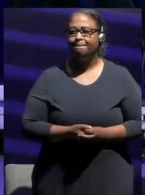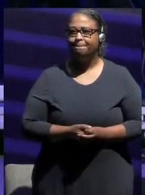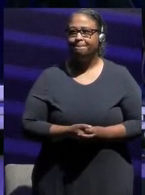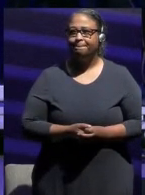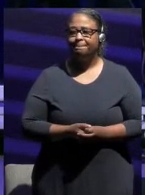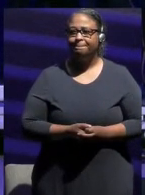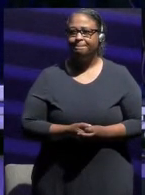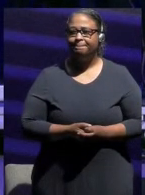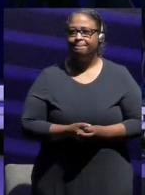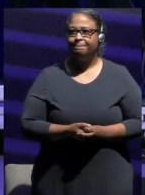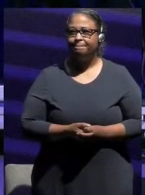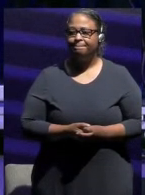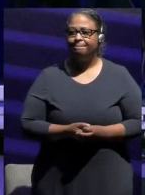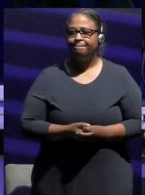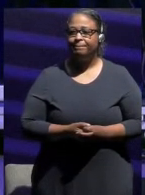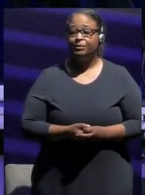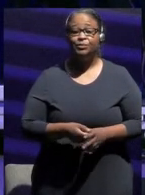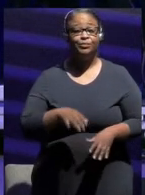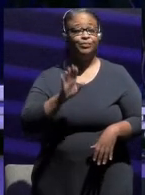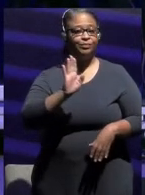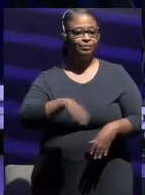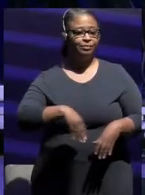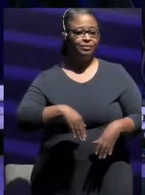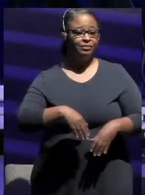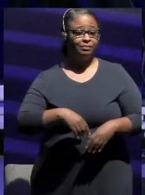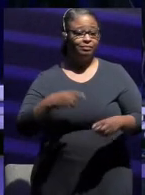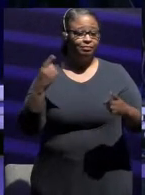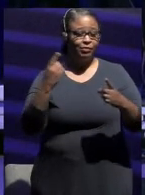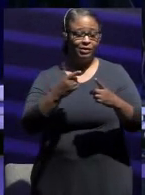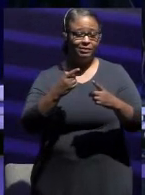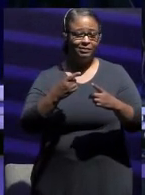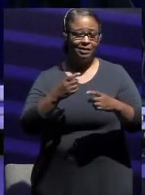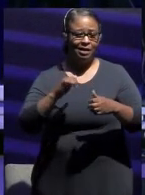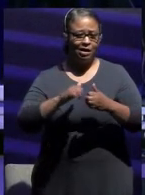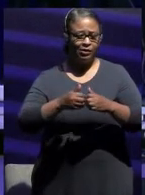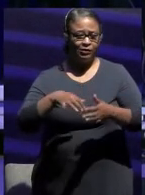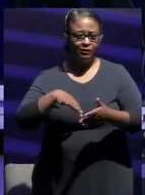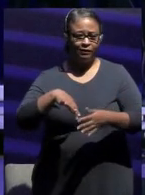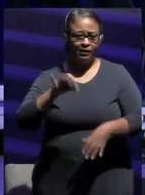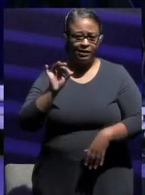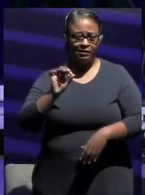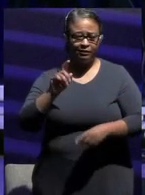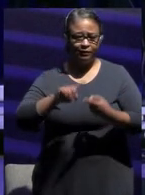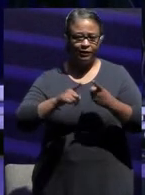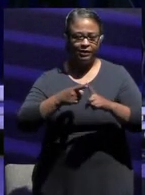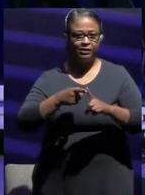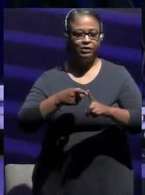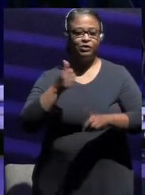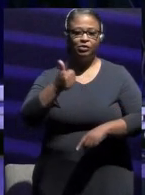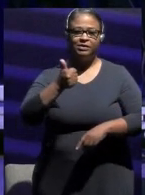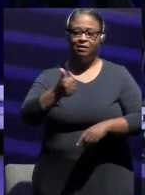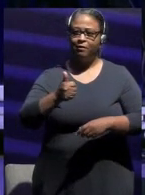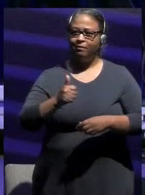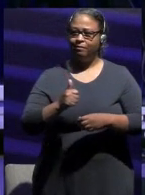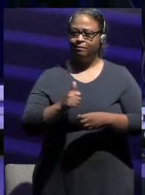Because in order to find a friend, you've got to be friendly. Isn't that what our verse says today?